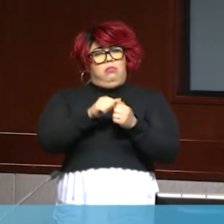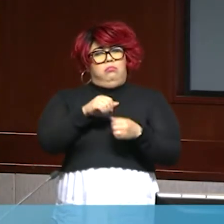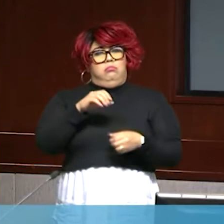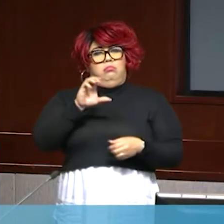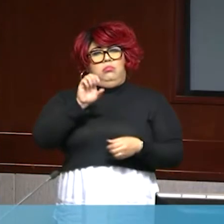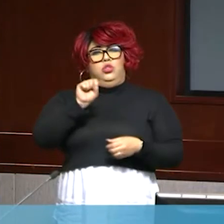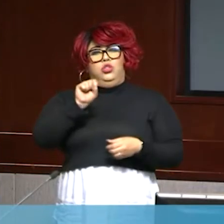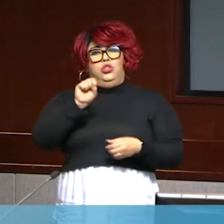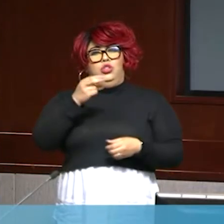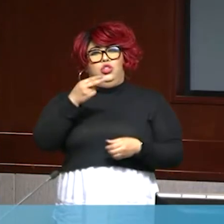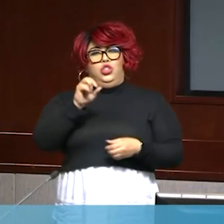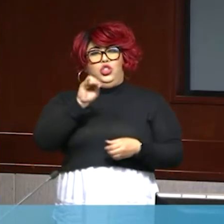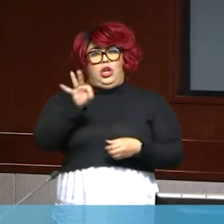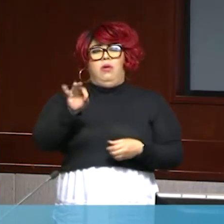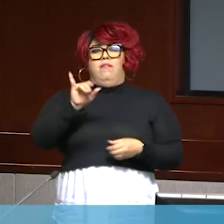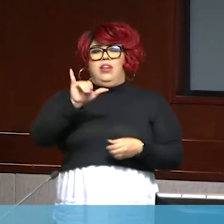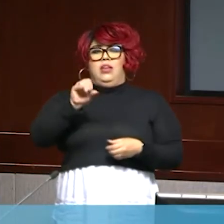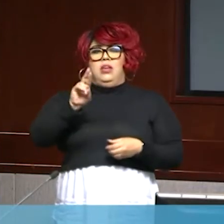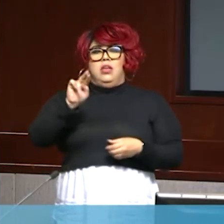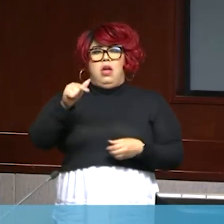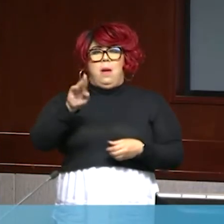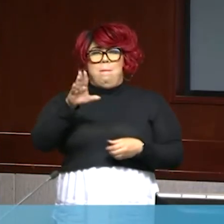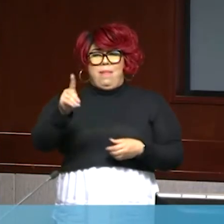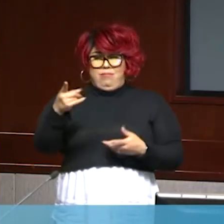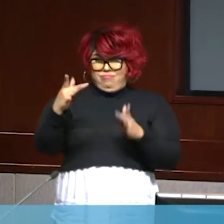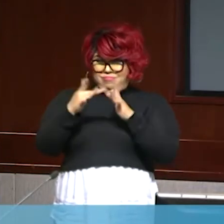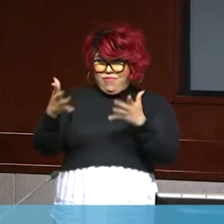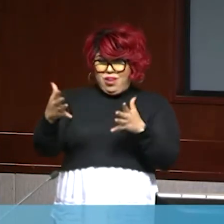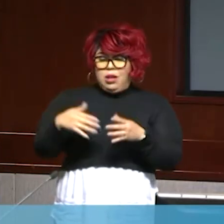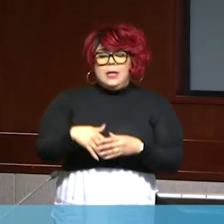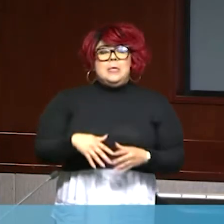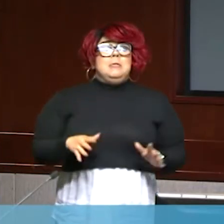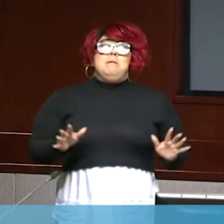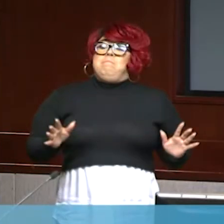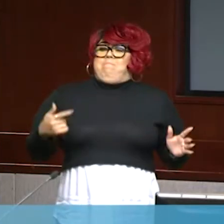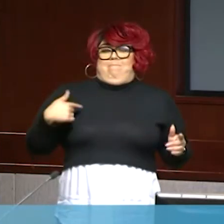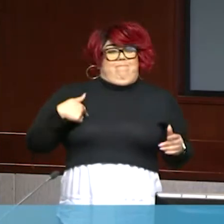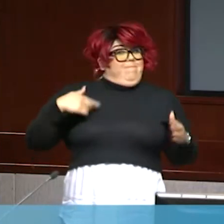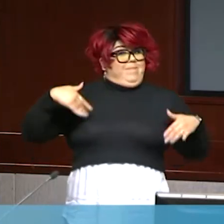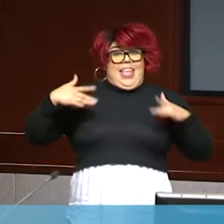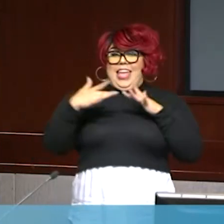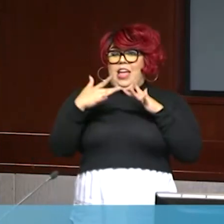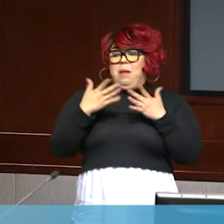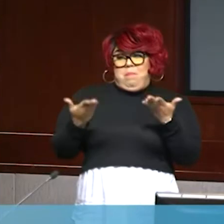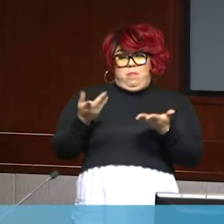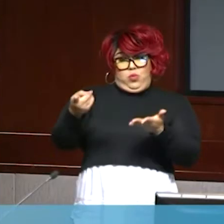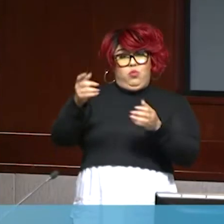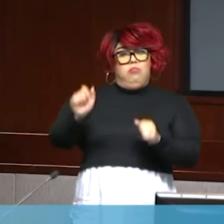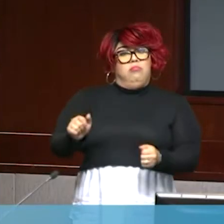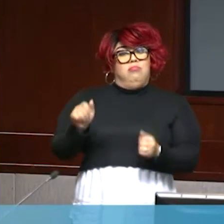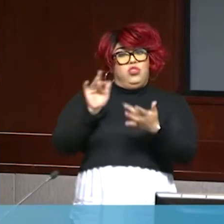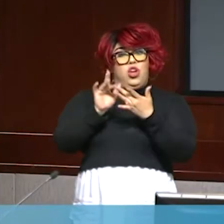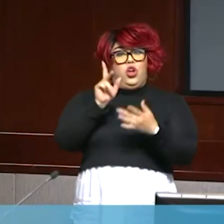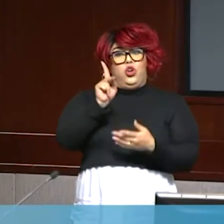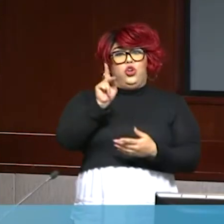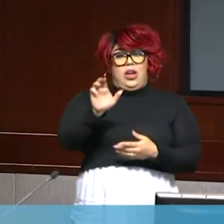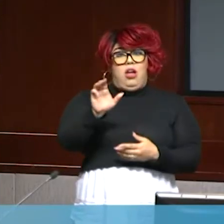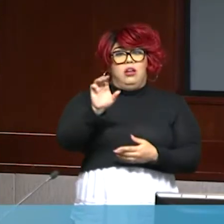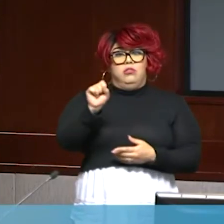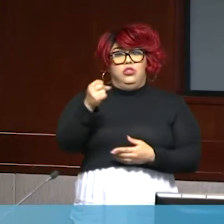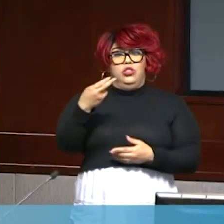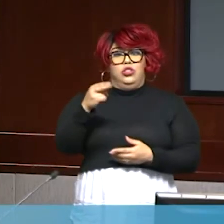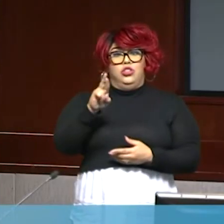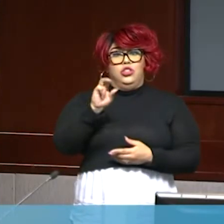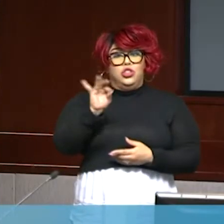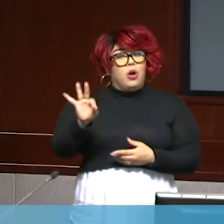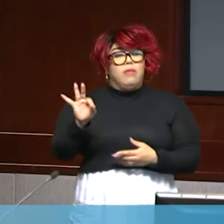Not to my knowledge. I would encourage you to ask either the Kern County Sheriff or the Chief of Police from Bakersfield Police